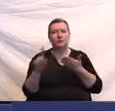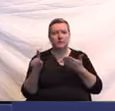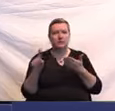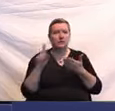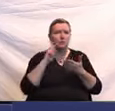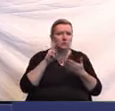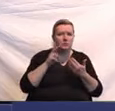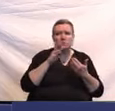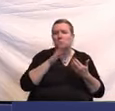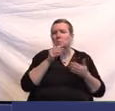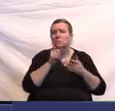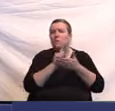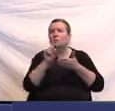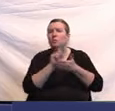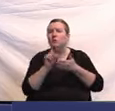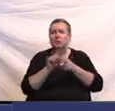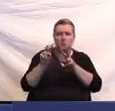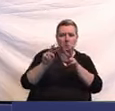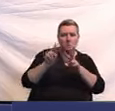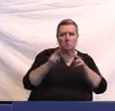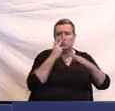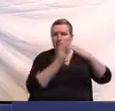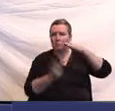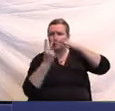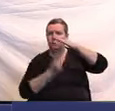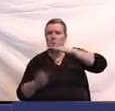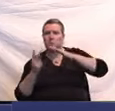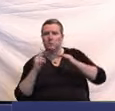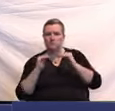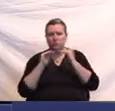week, and so far things are pretty steady.